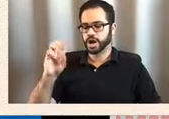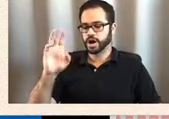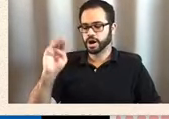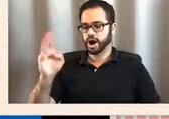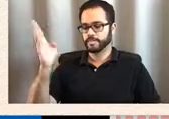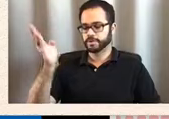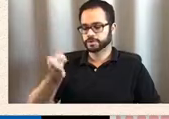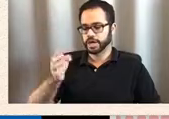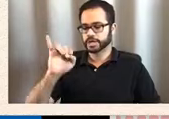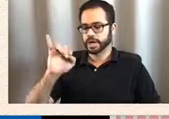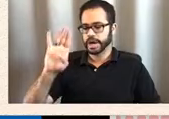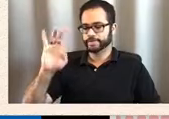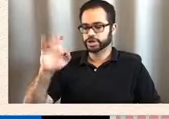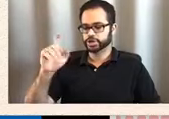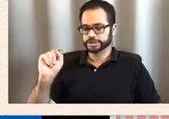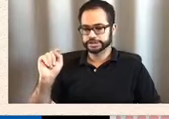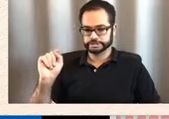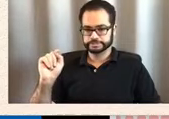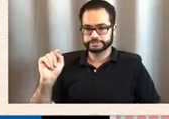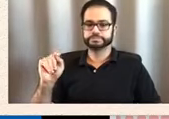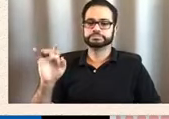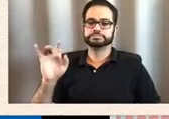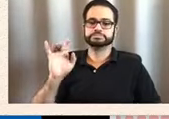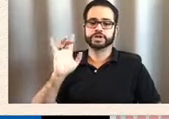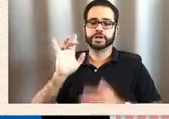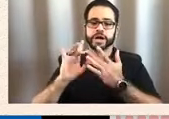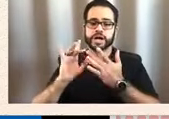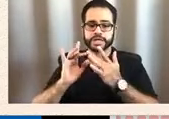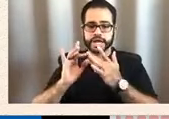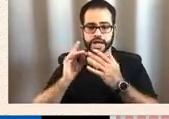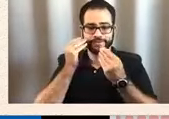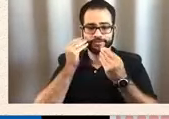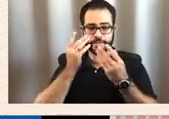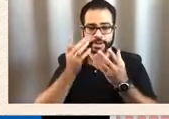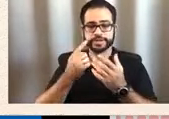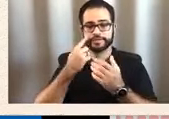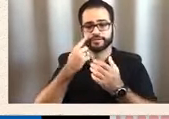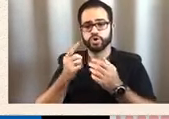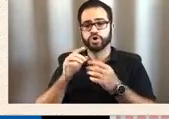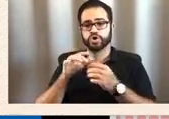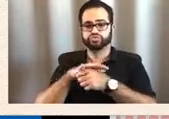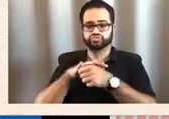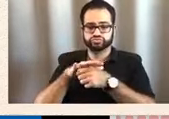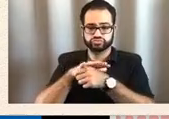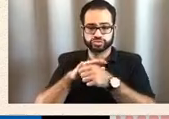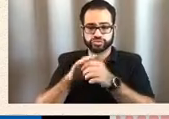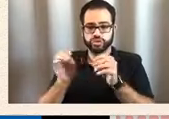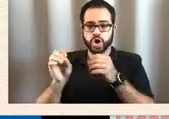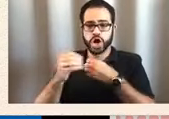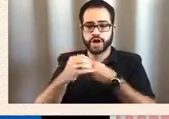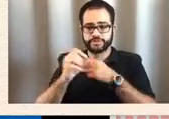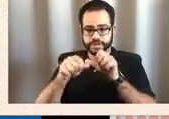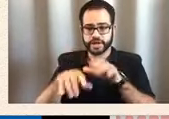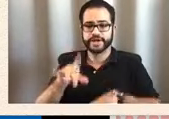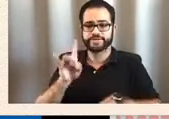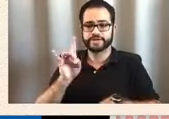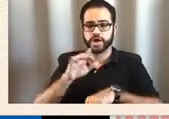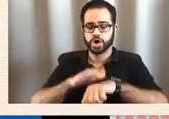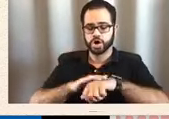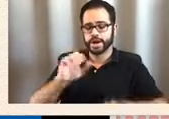apd.myflorida.com/iBudget. Contact information for the regional offices can be found on APD's